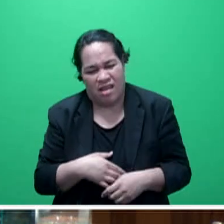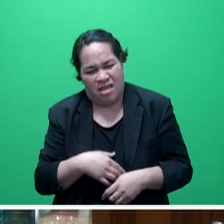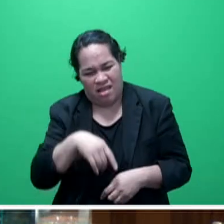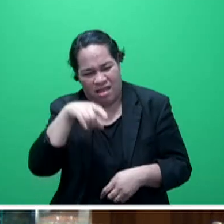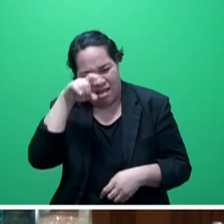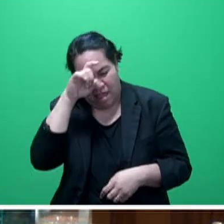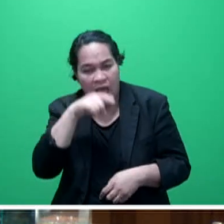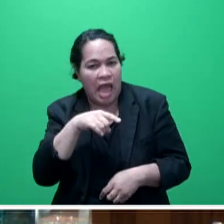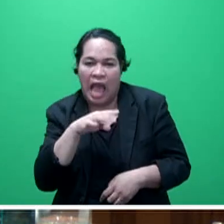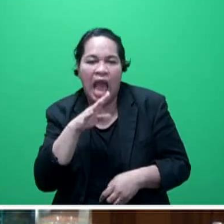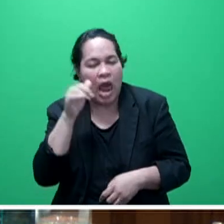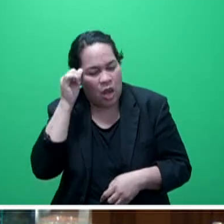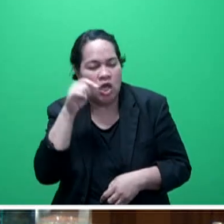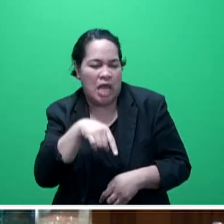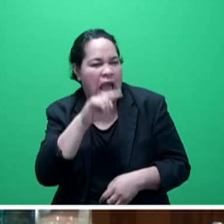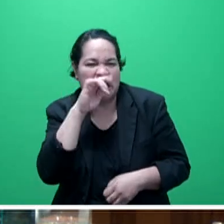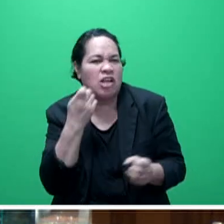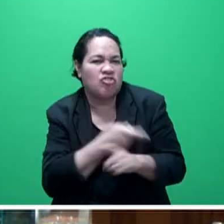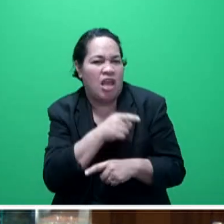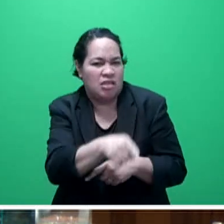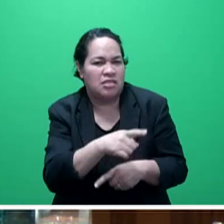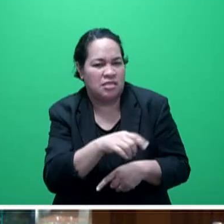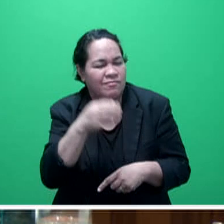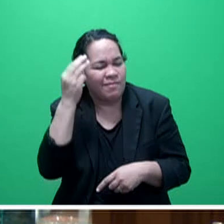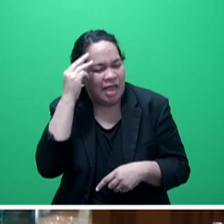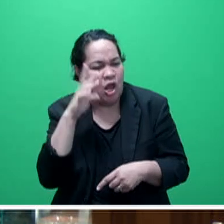mentality, criticism at any opportunity.